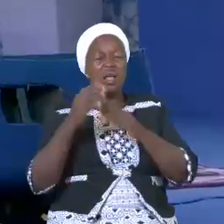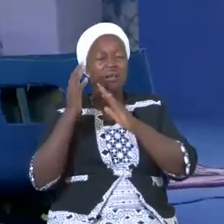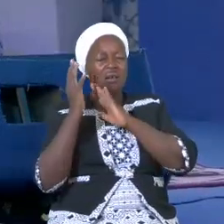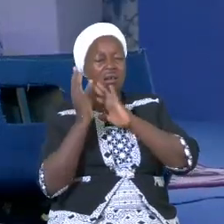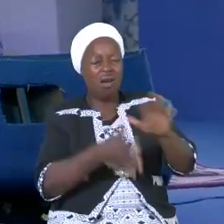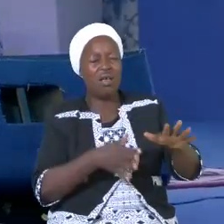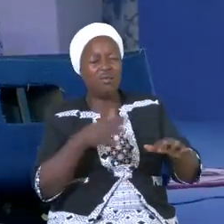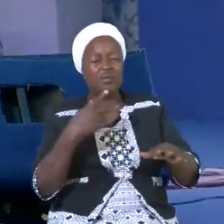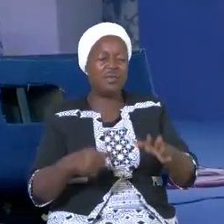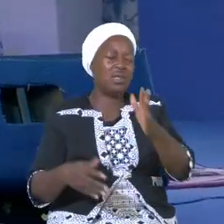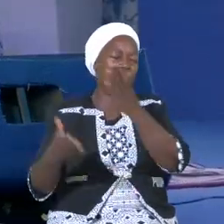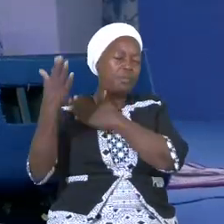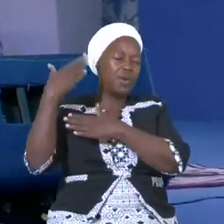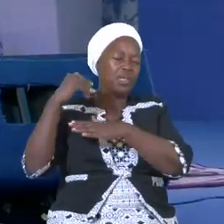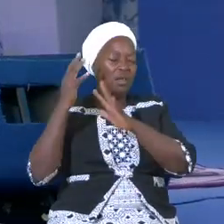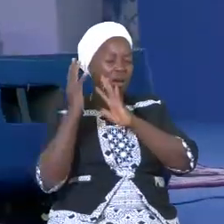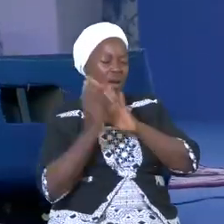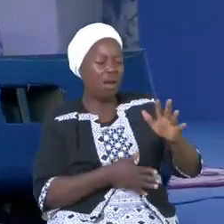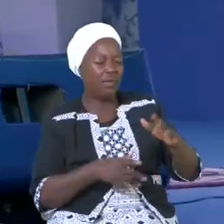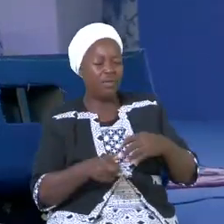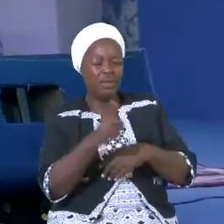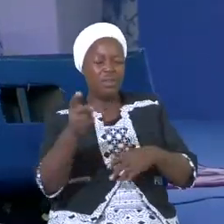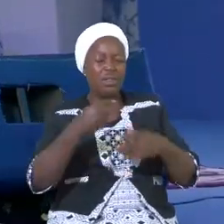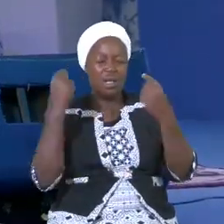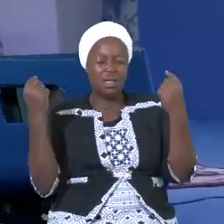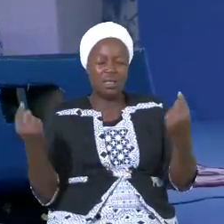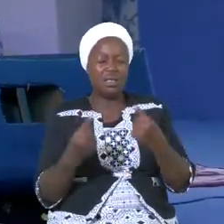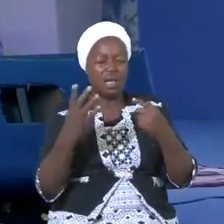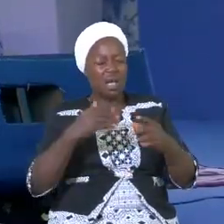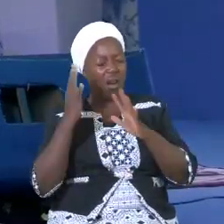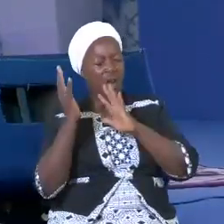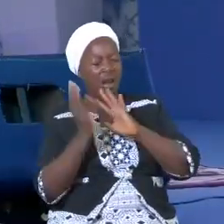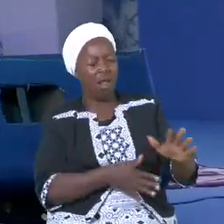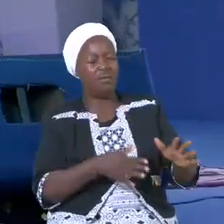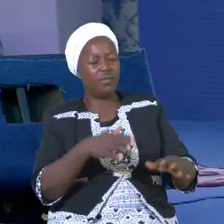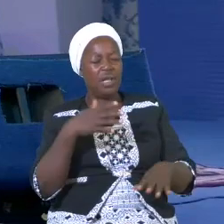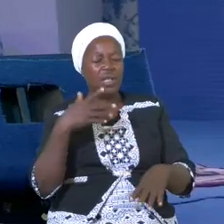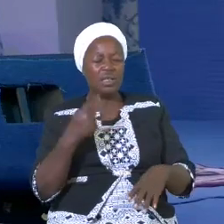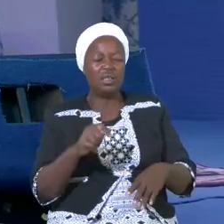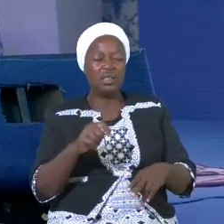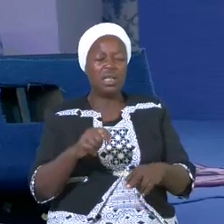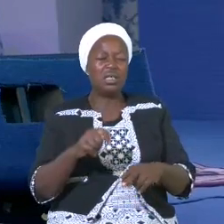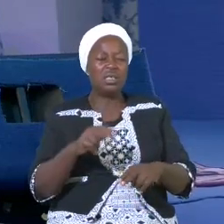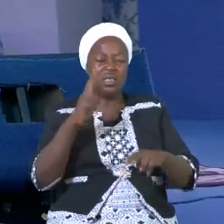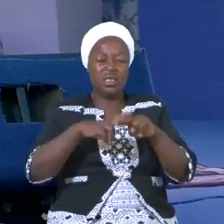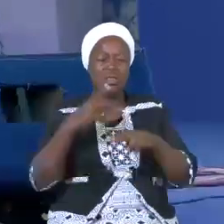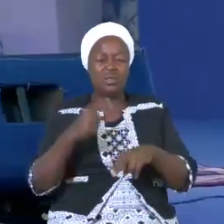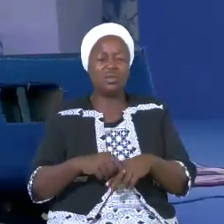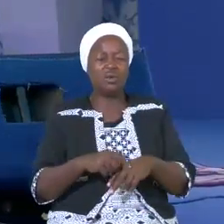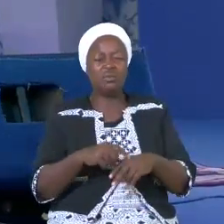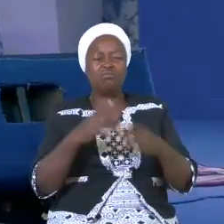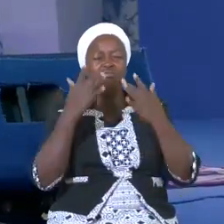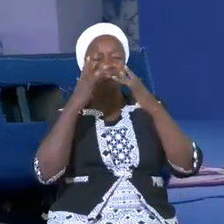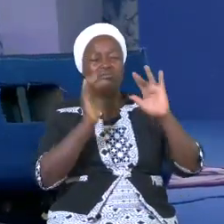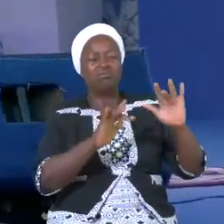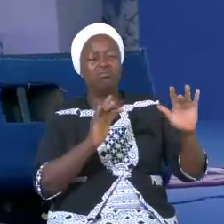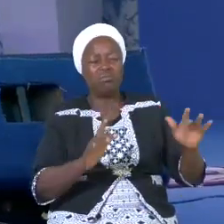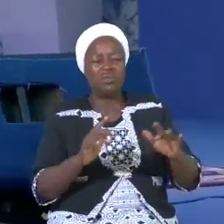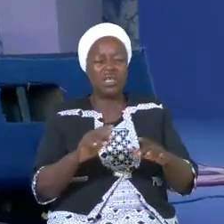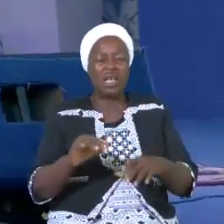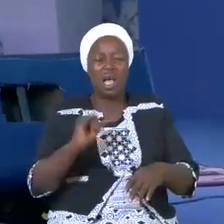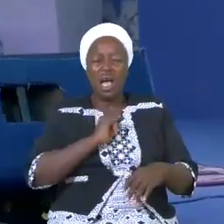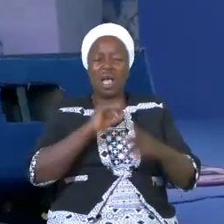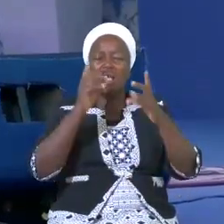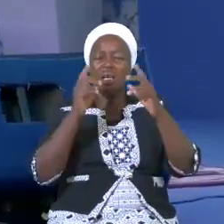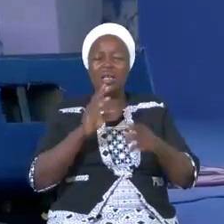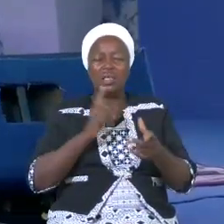led their sins and led the siege of this corner and they have come unto christ